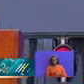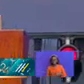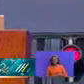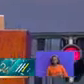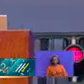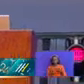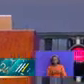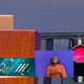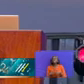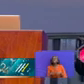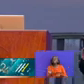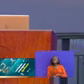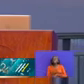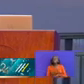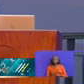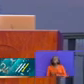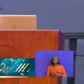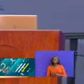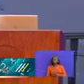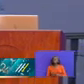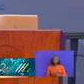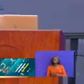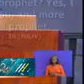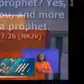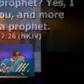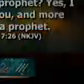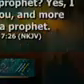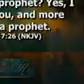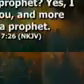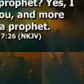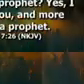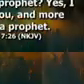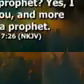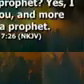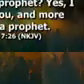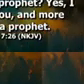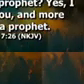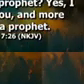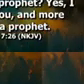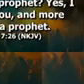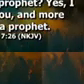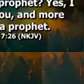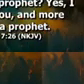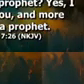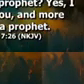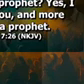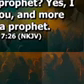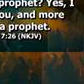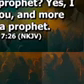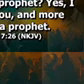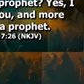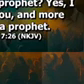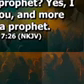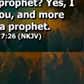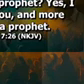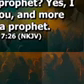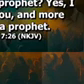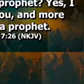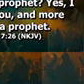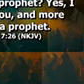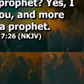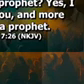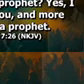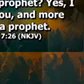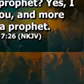he gives the days and he says there are two days that every believer must study the days of Noah and the days of